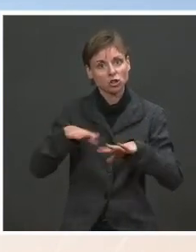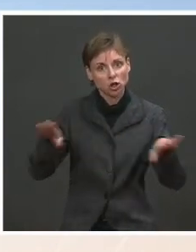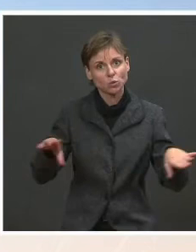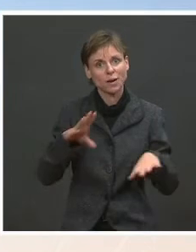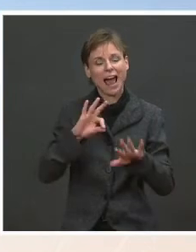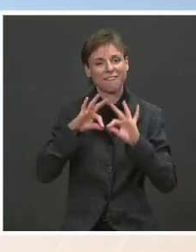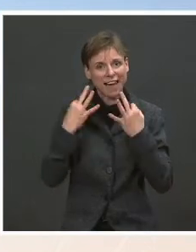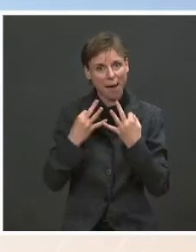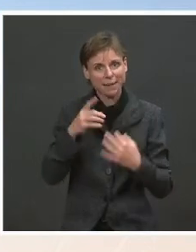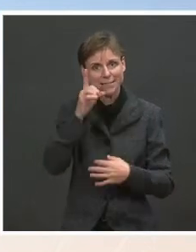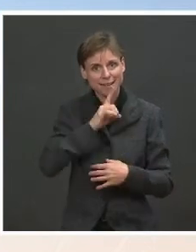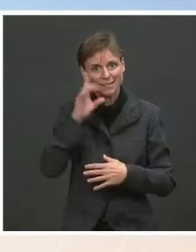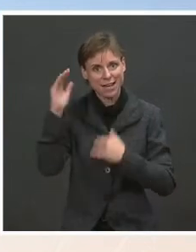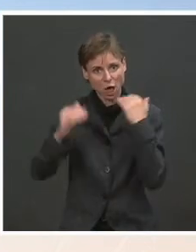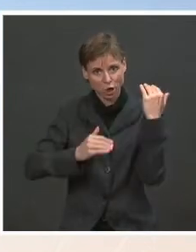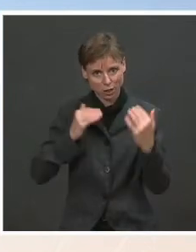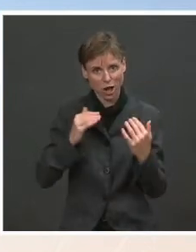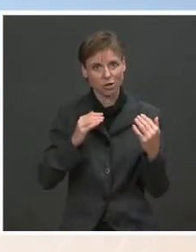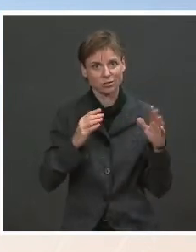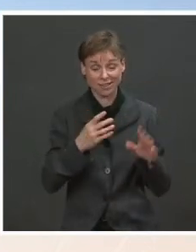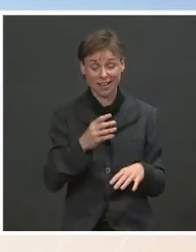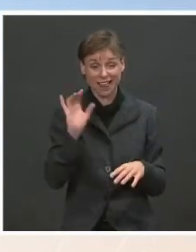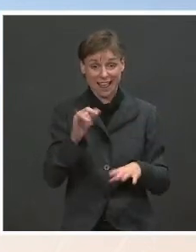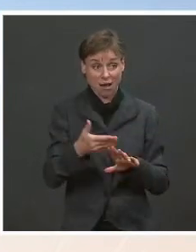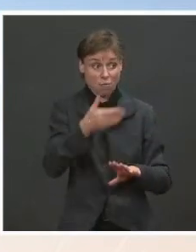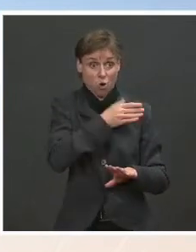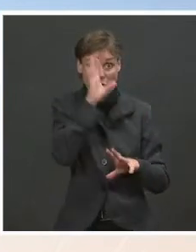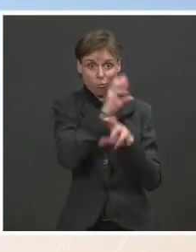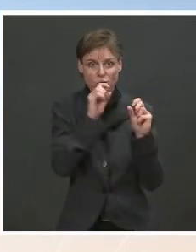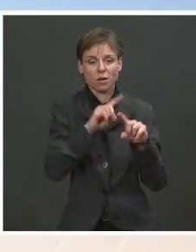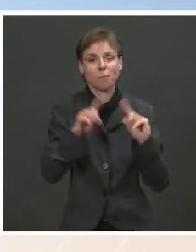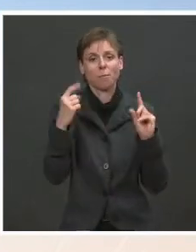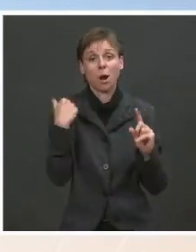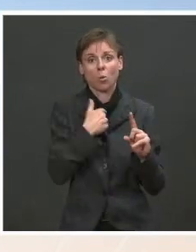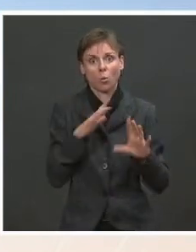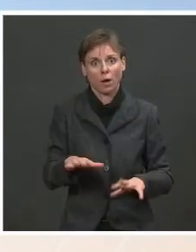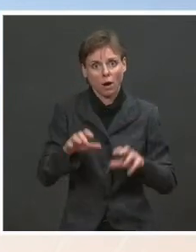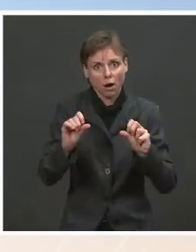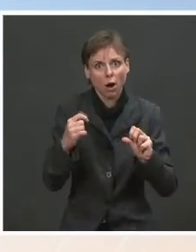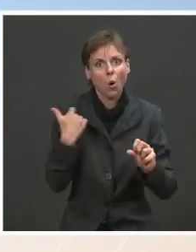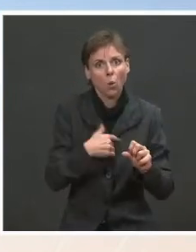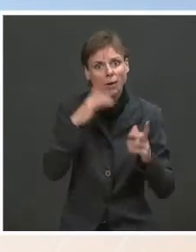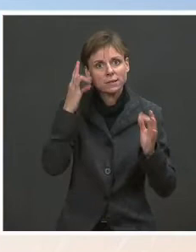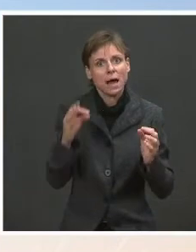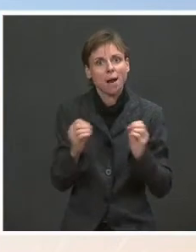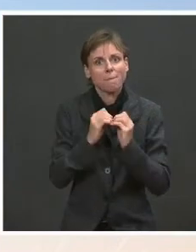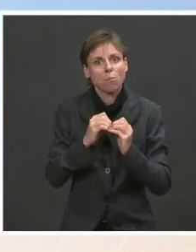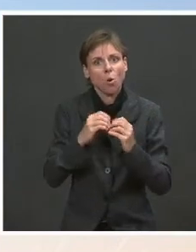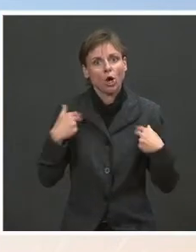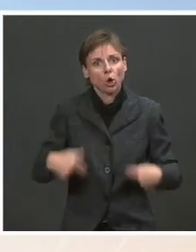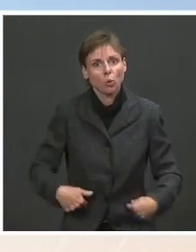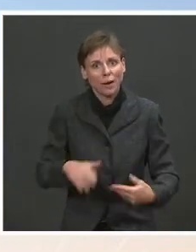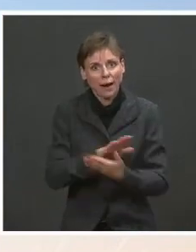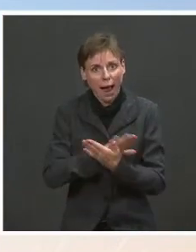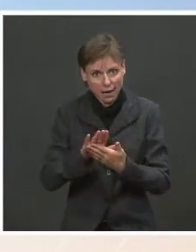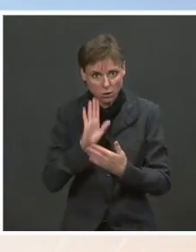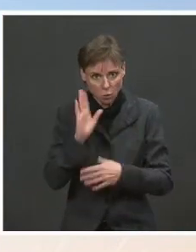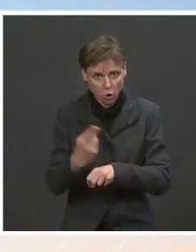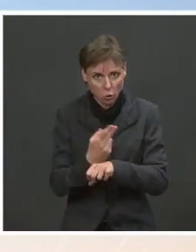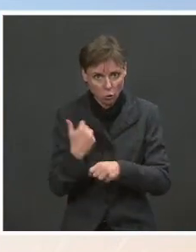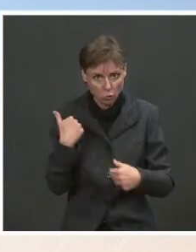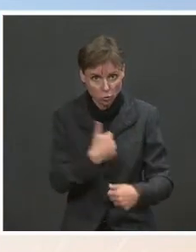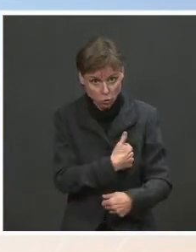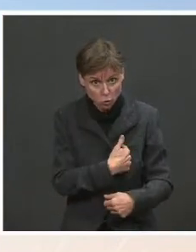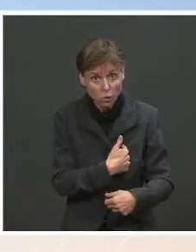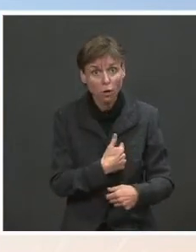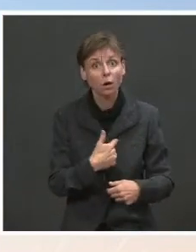know, that we will be more humane about how we approach this. There wasn't operational capacity built. The prior administration